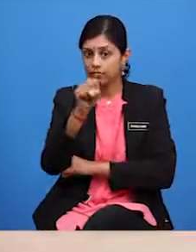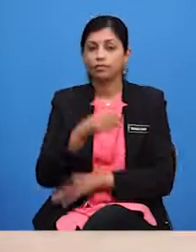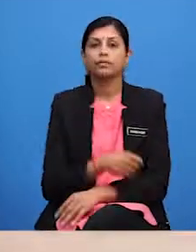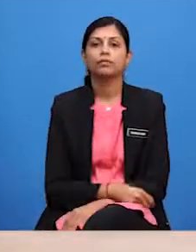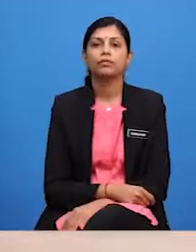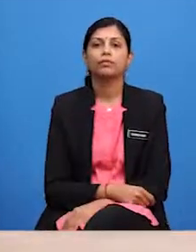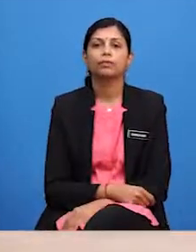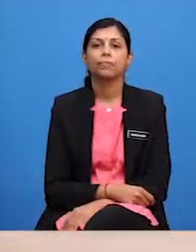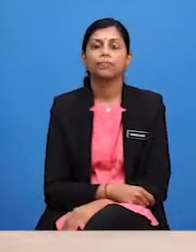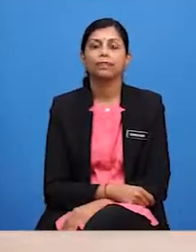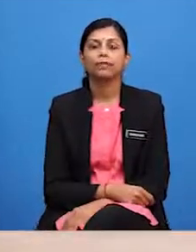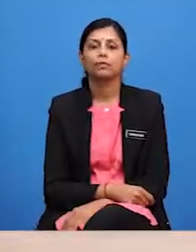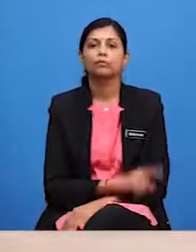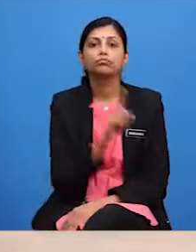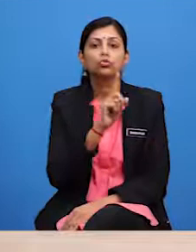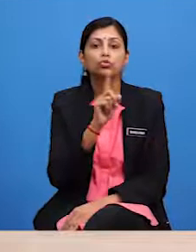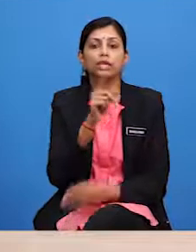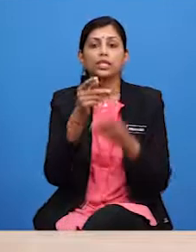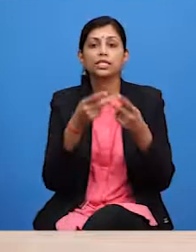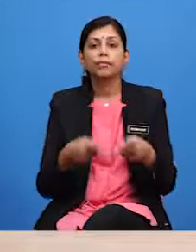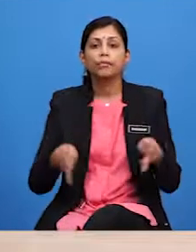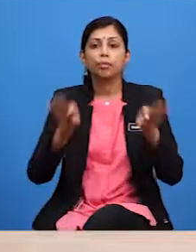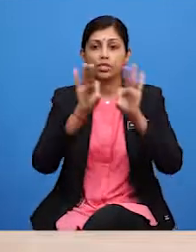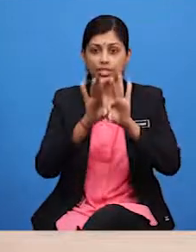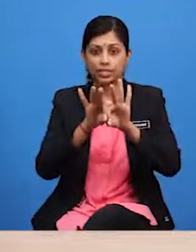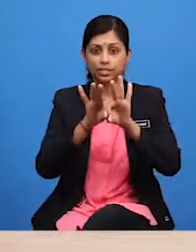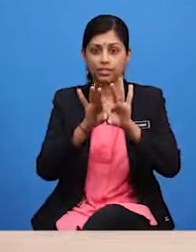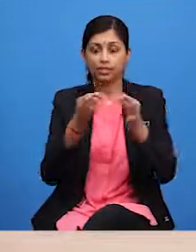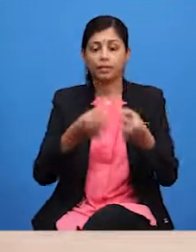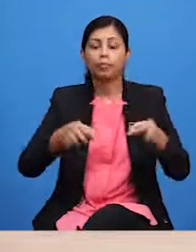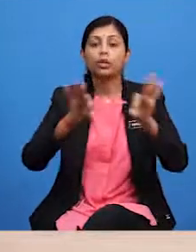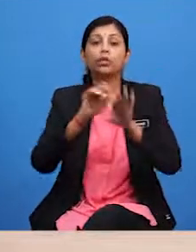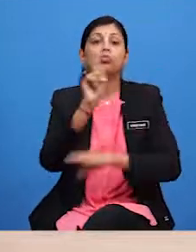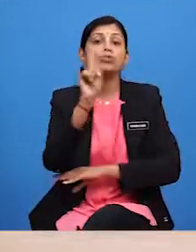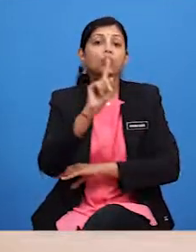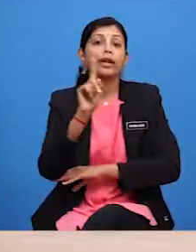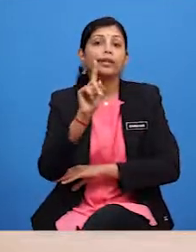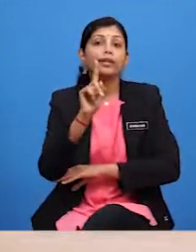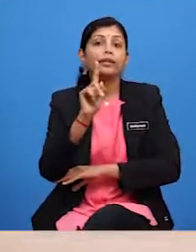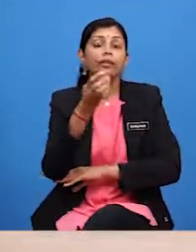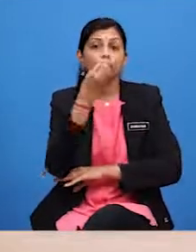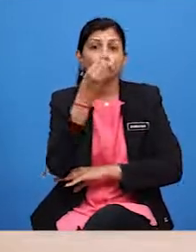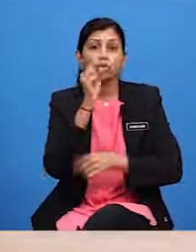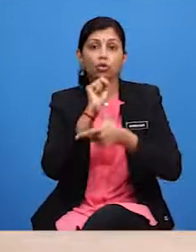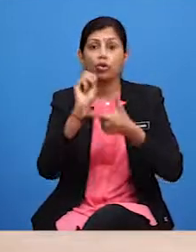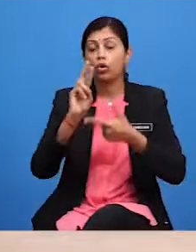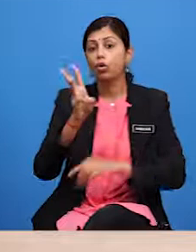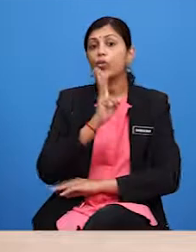Australian Outback? A. Food. B. Water.